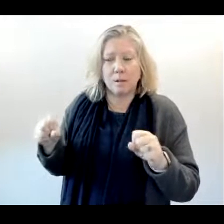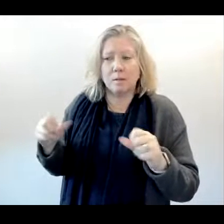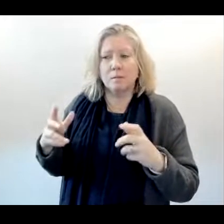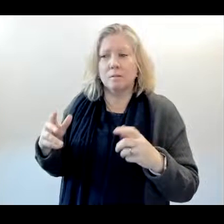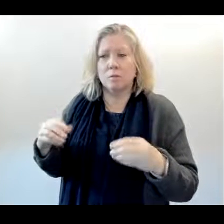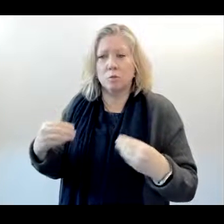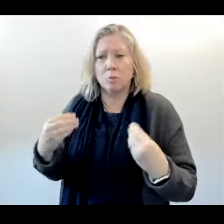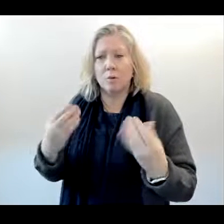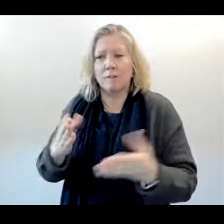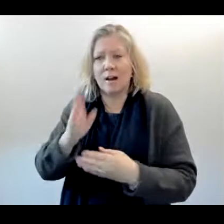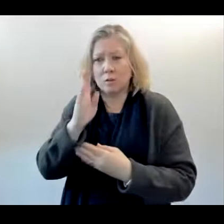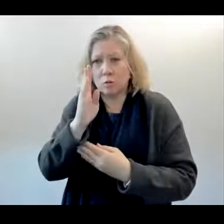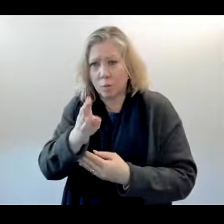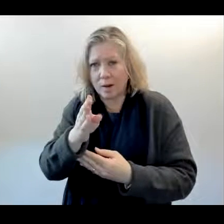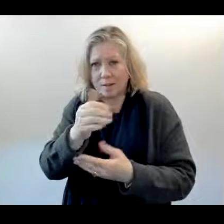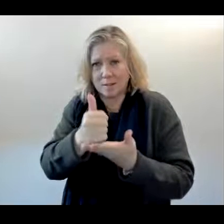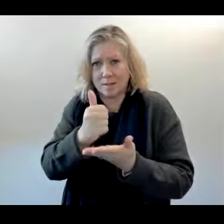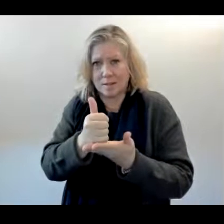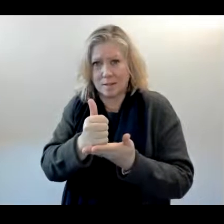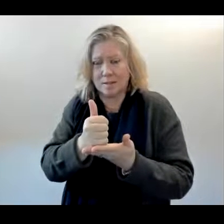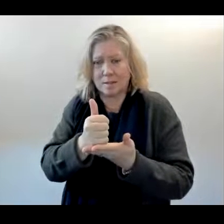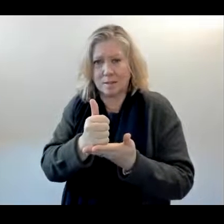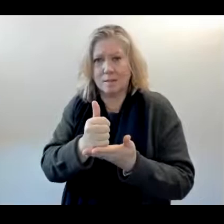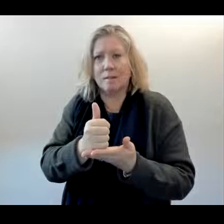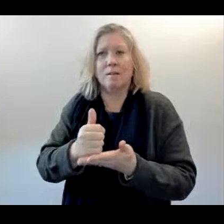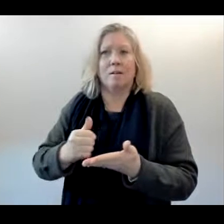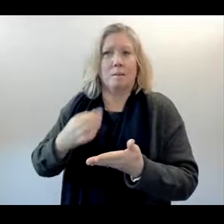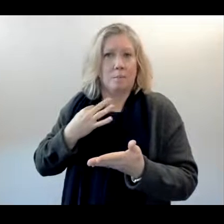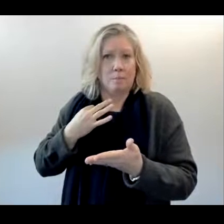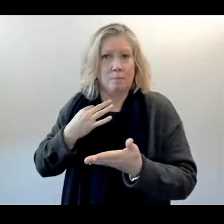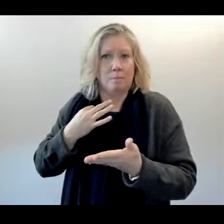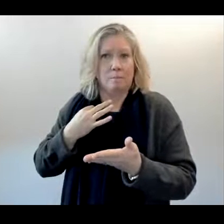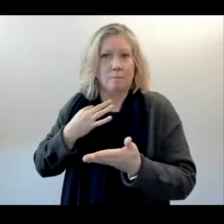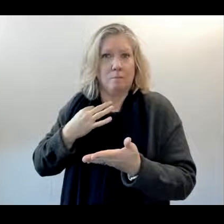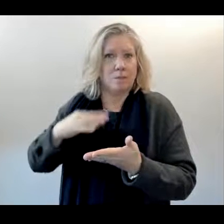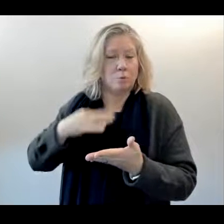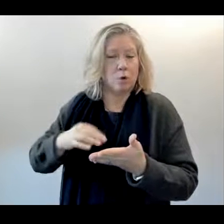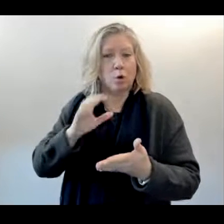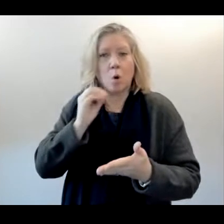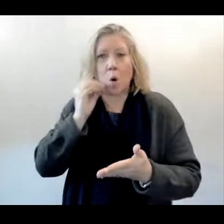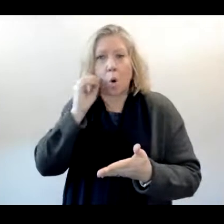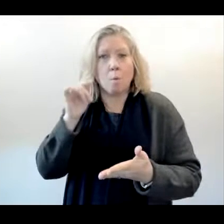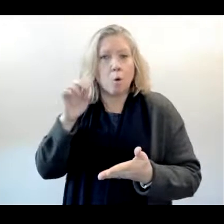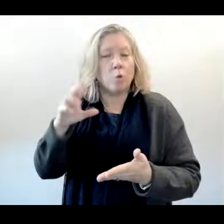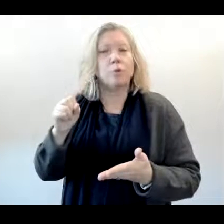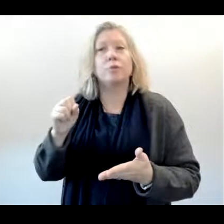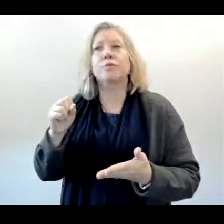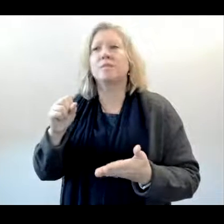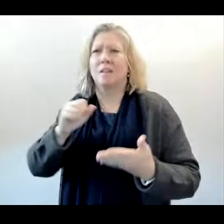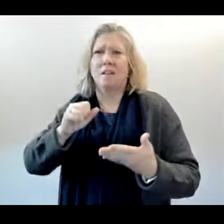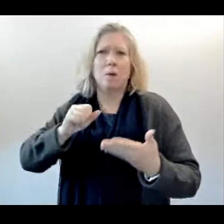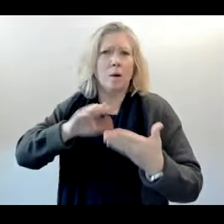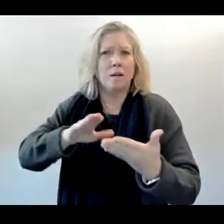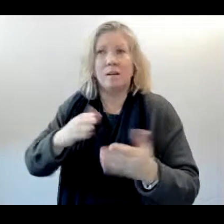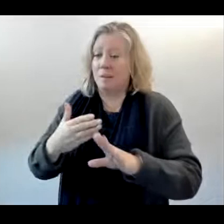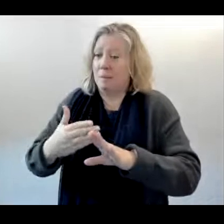direct assistance to Pittsburghers, to homeowners, and to small businesses in particular, before the state, before the federal government, before any other